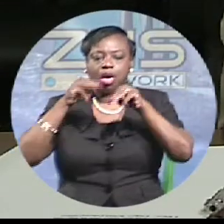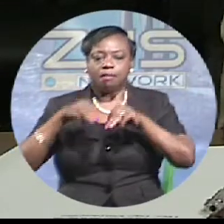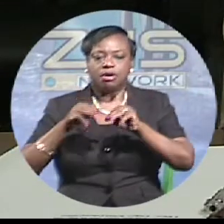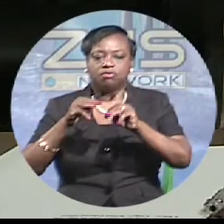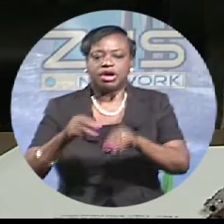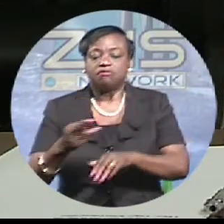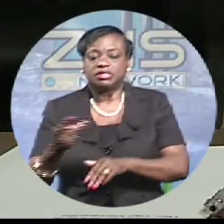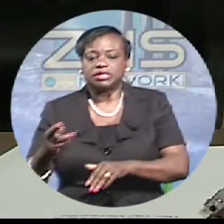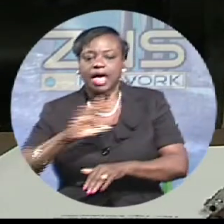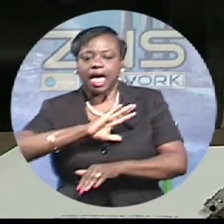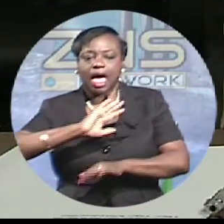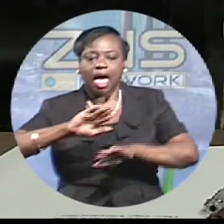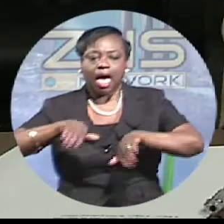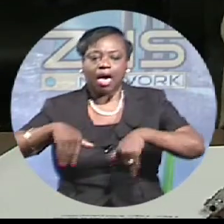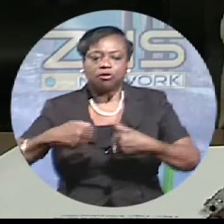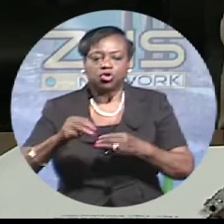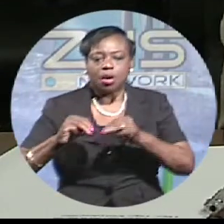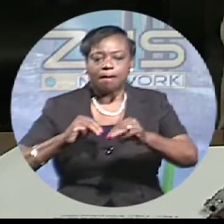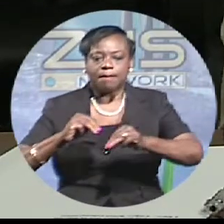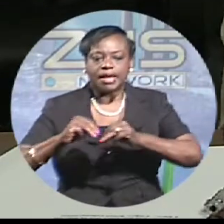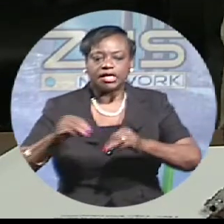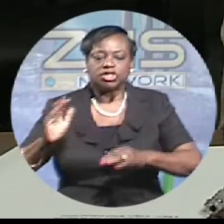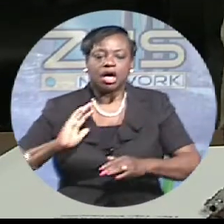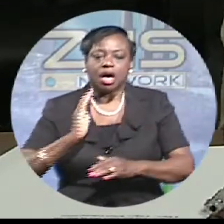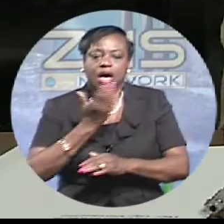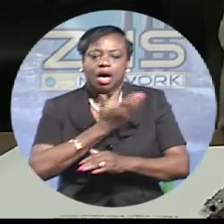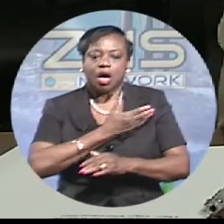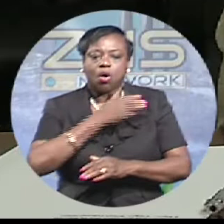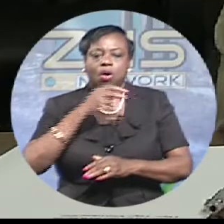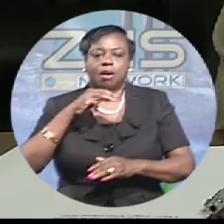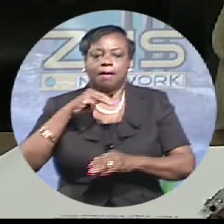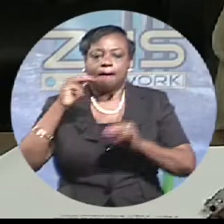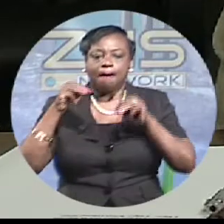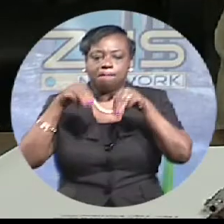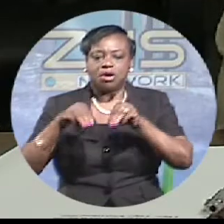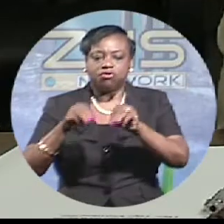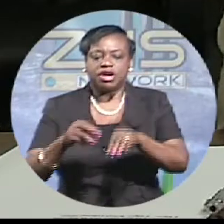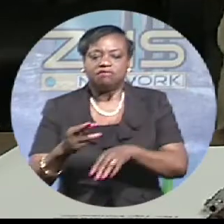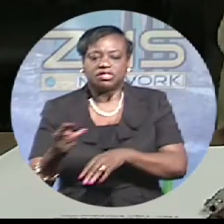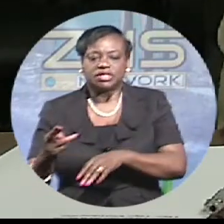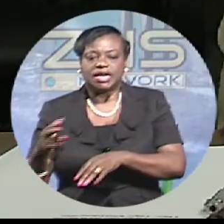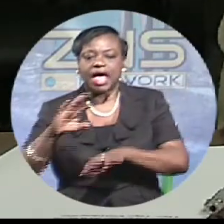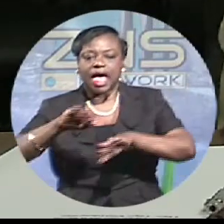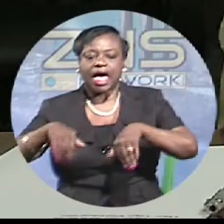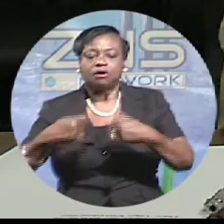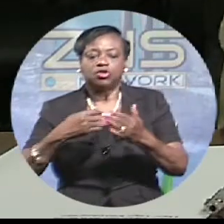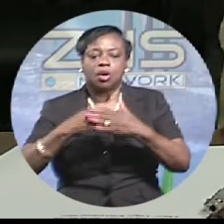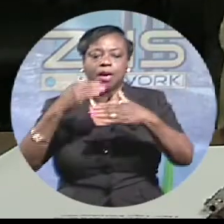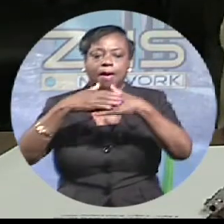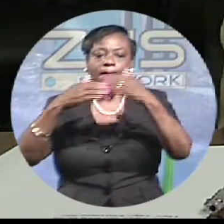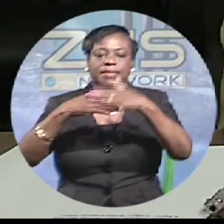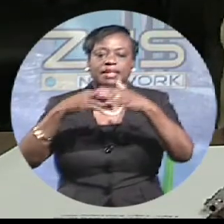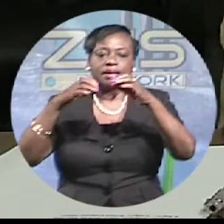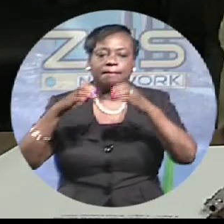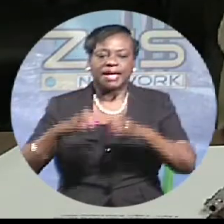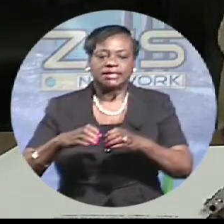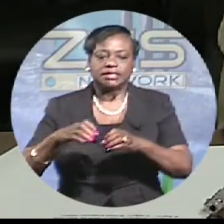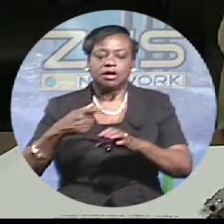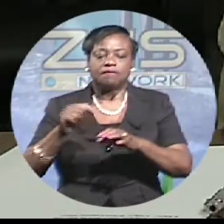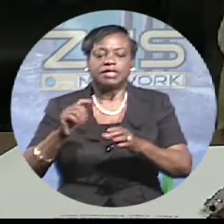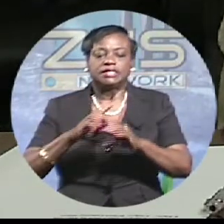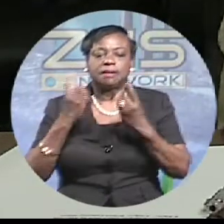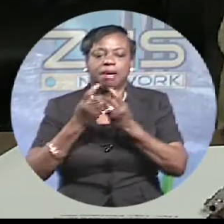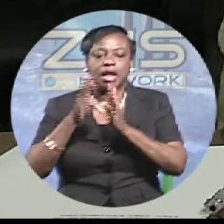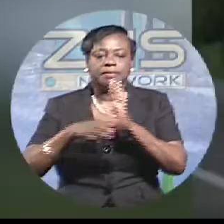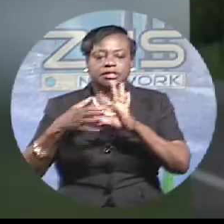to manage our marine resources, and how to build capacity within our ministries and especially our Department of